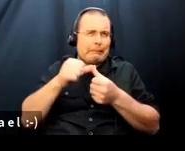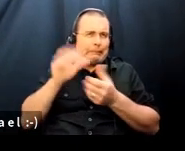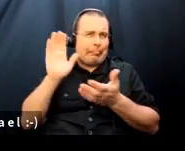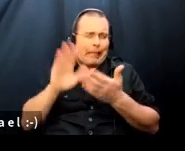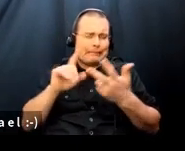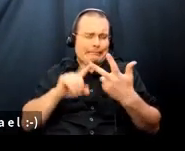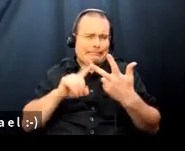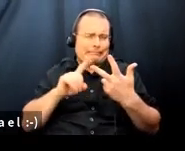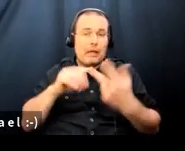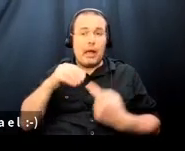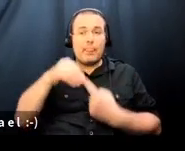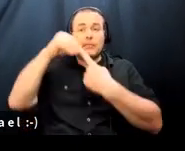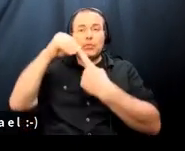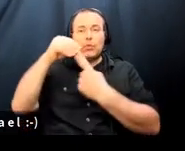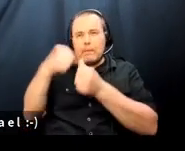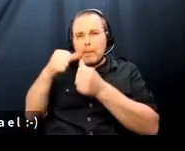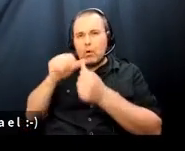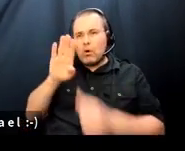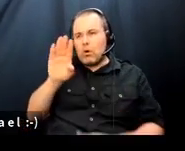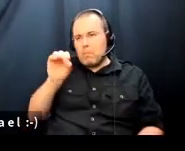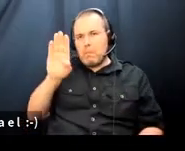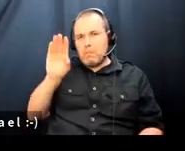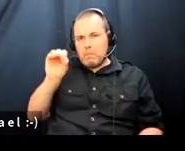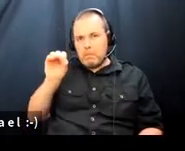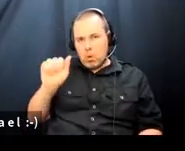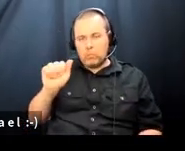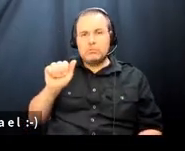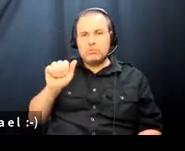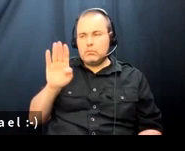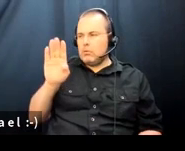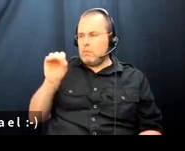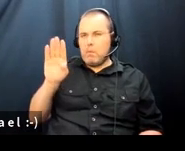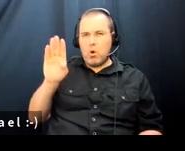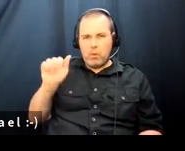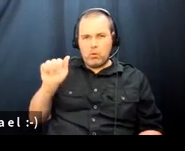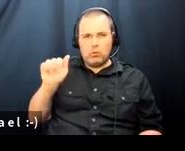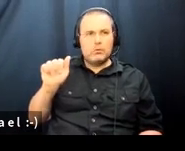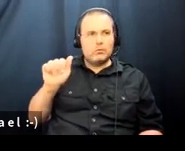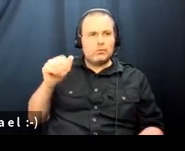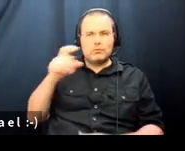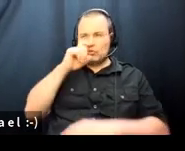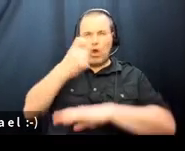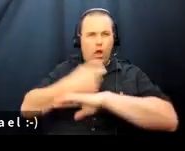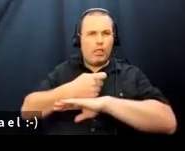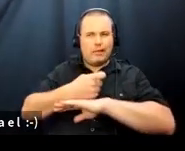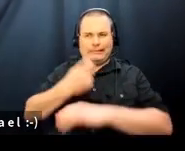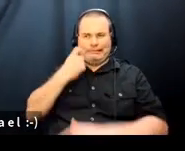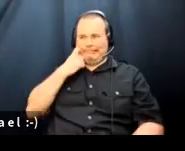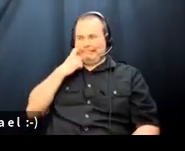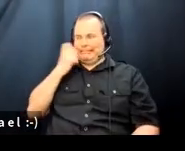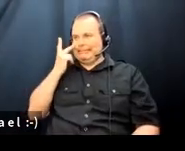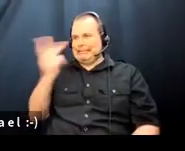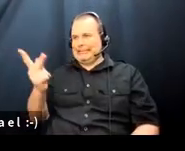you remember the Bobo doll. Bobo dolls, I recently saw one on an ad